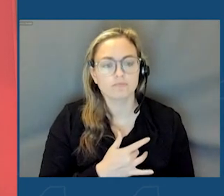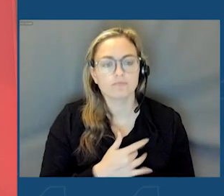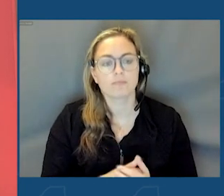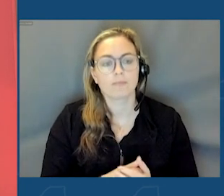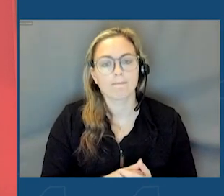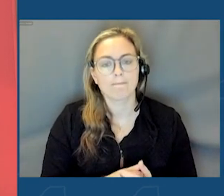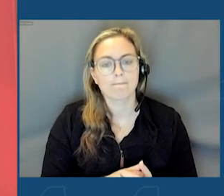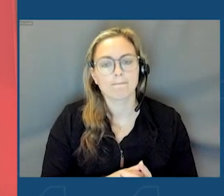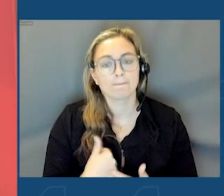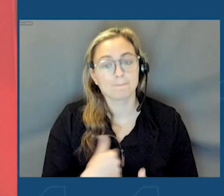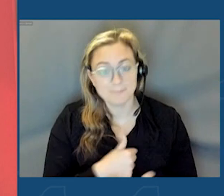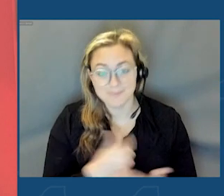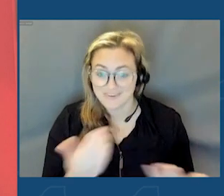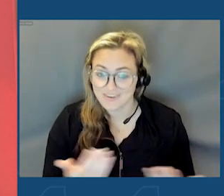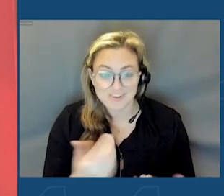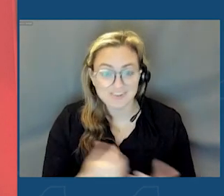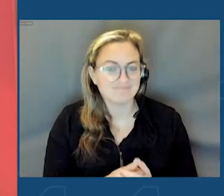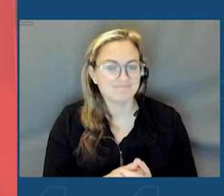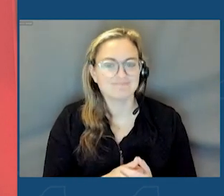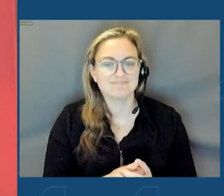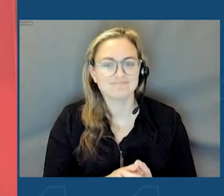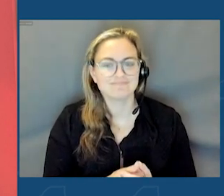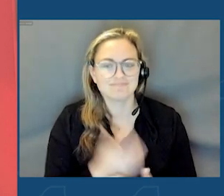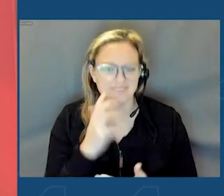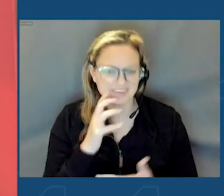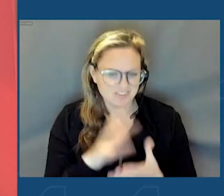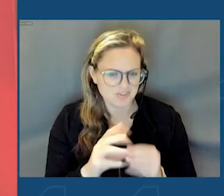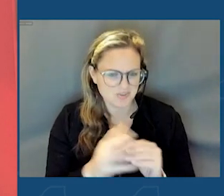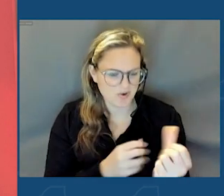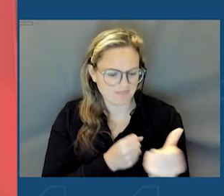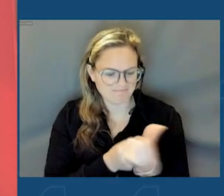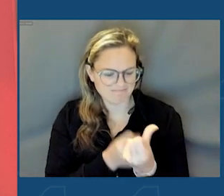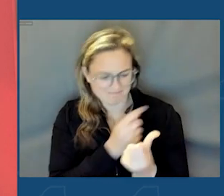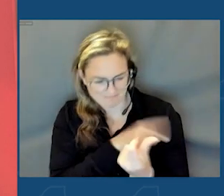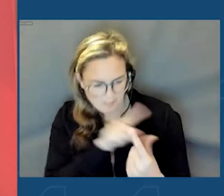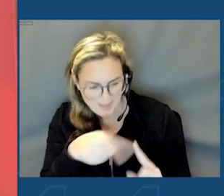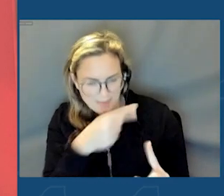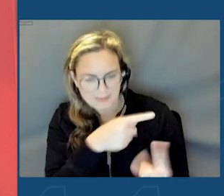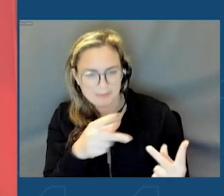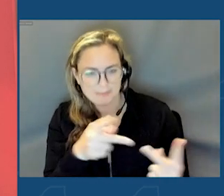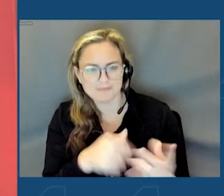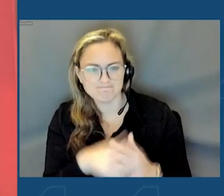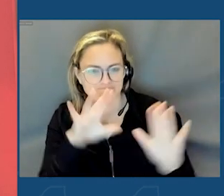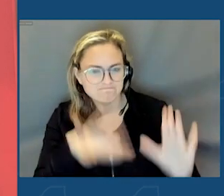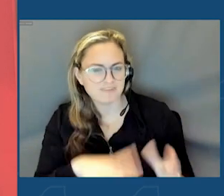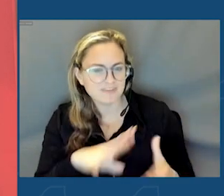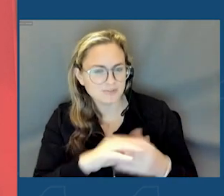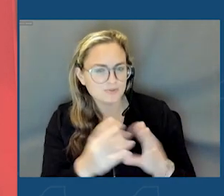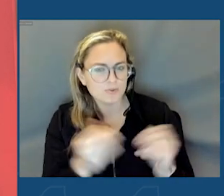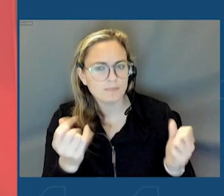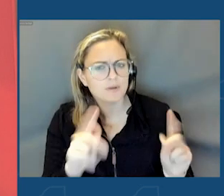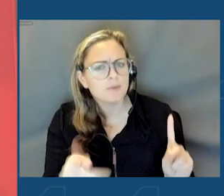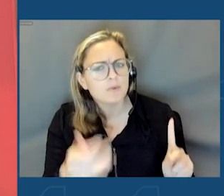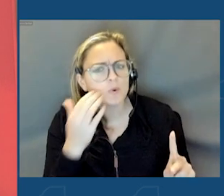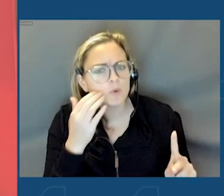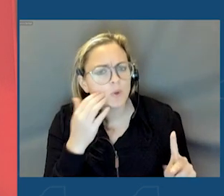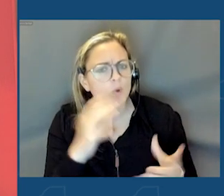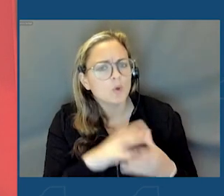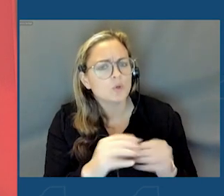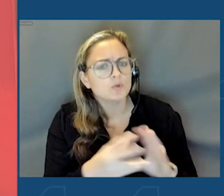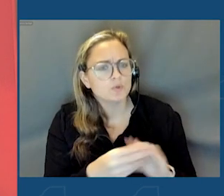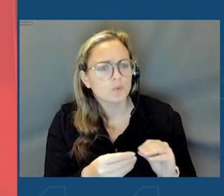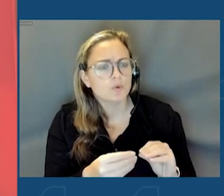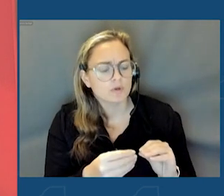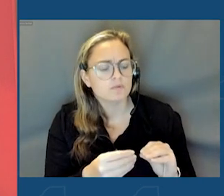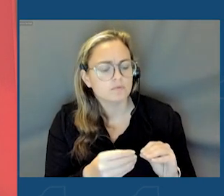We're here because there's a story behind this place. There's an incredible story. Many people know the story of